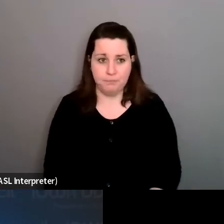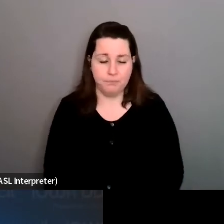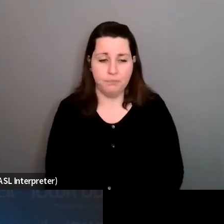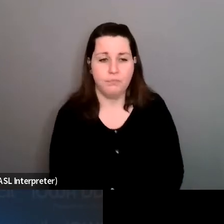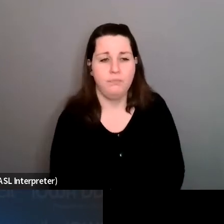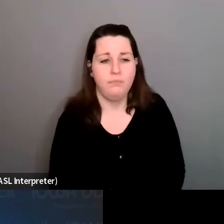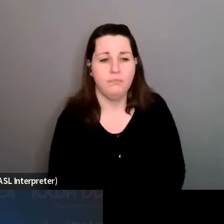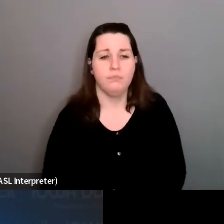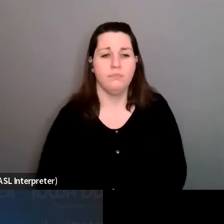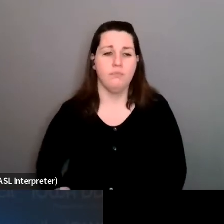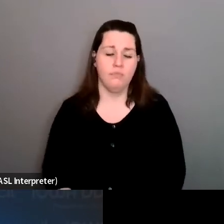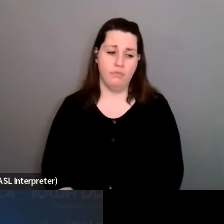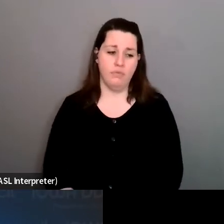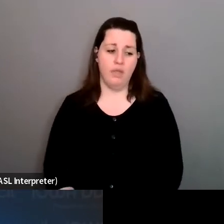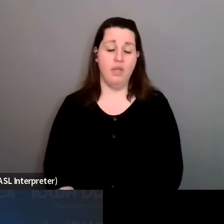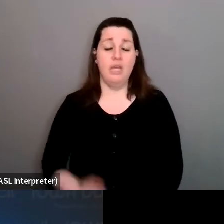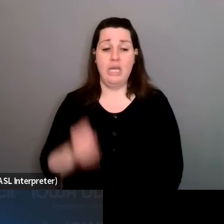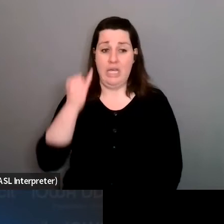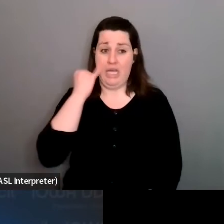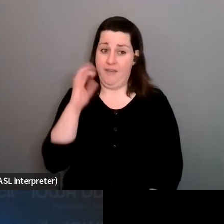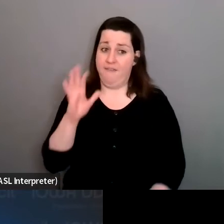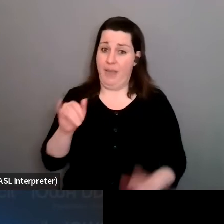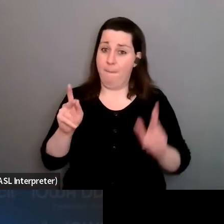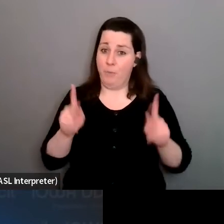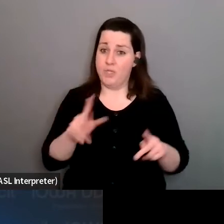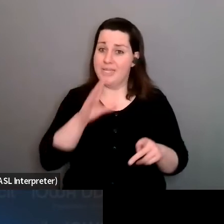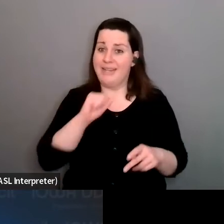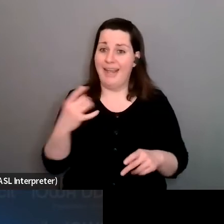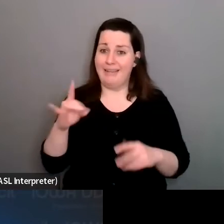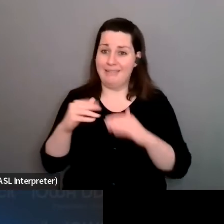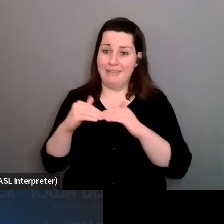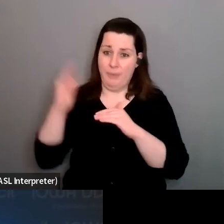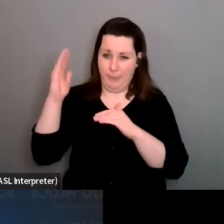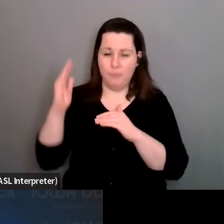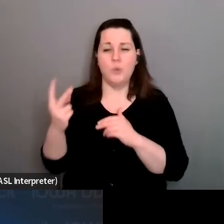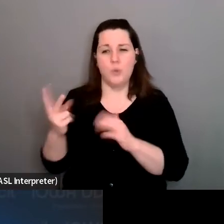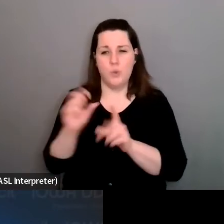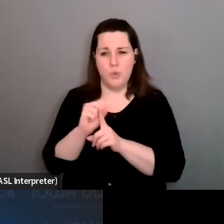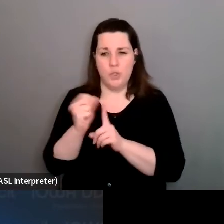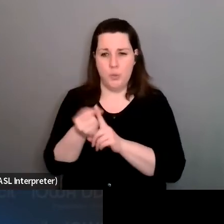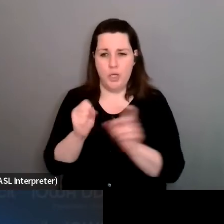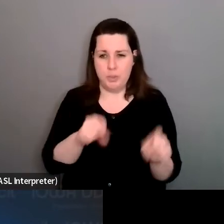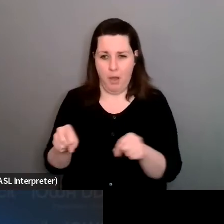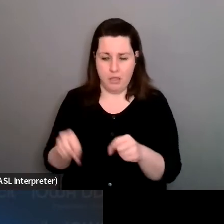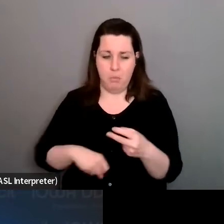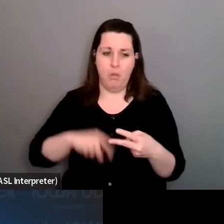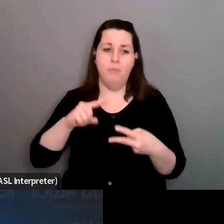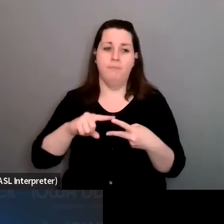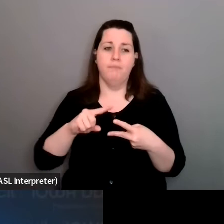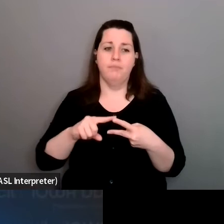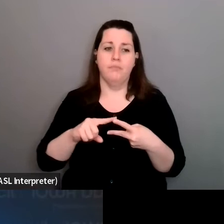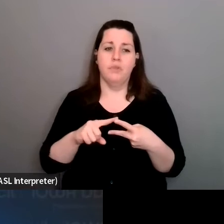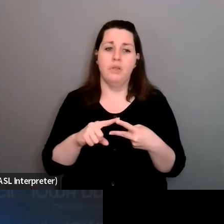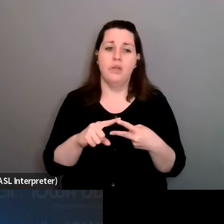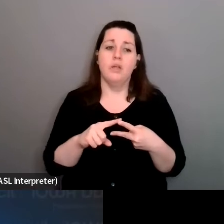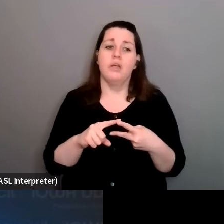Now, if the eligible individual is over the age of 18, there's kind of two scenarios that may apply. One is